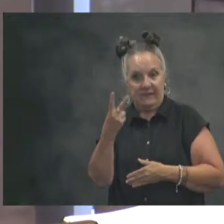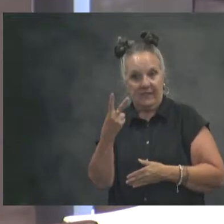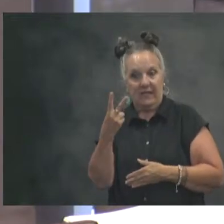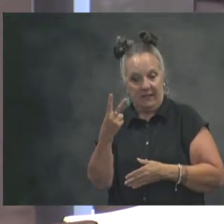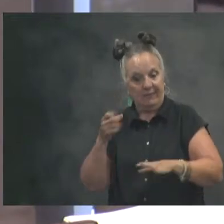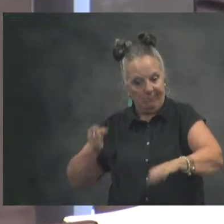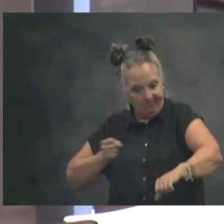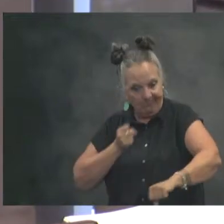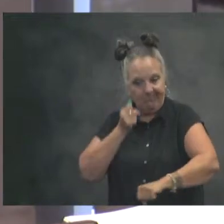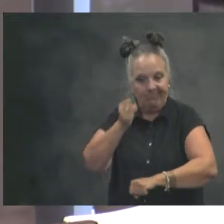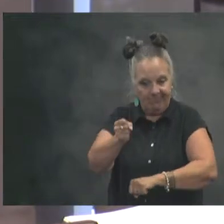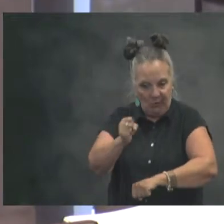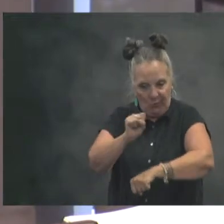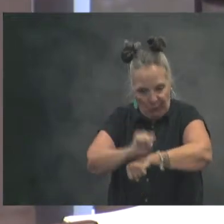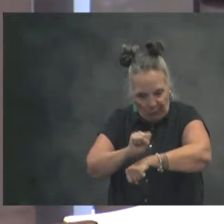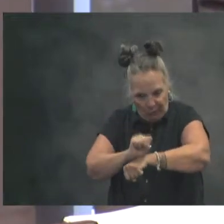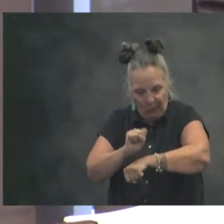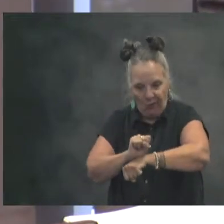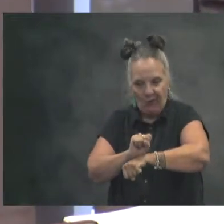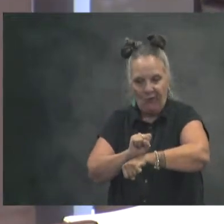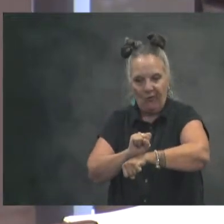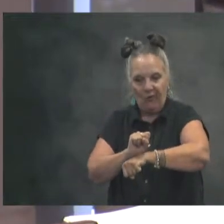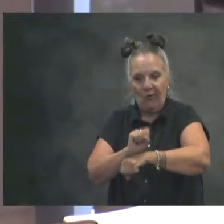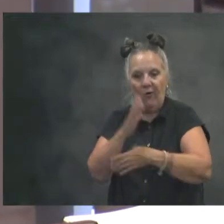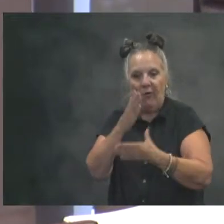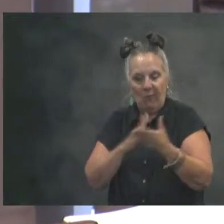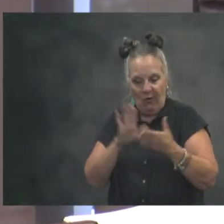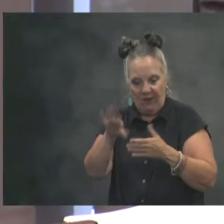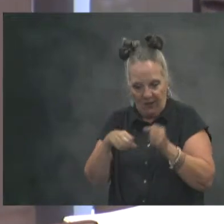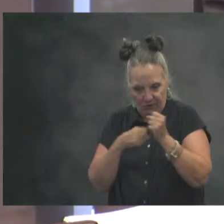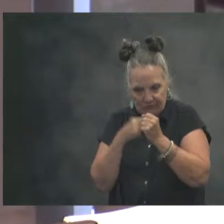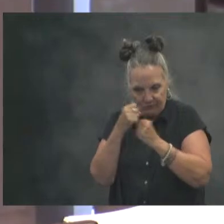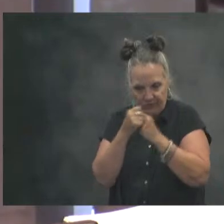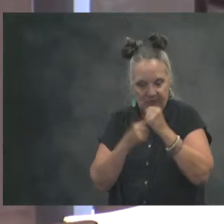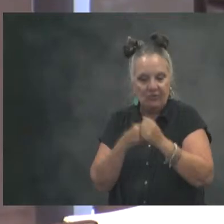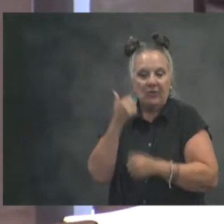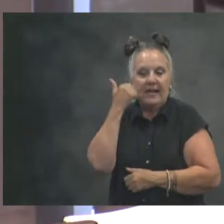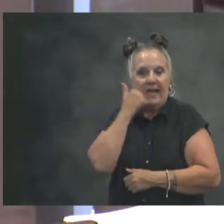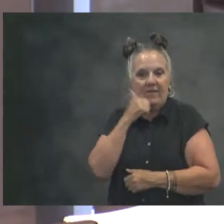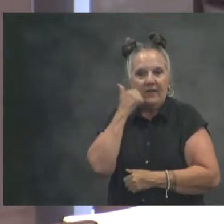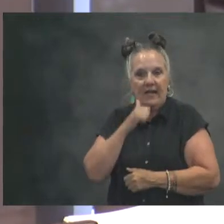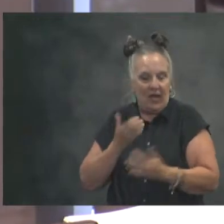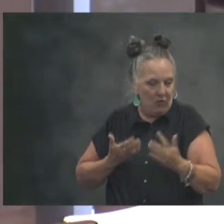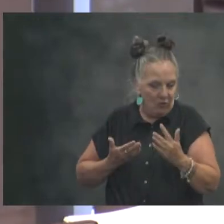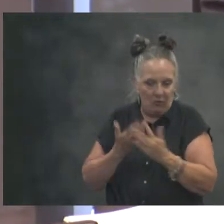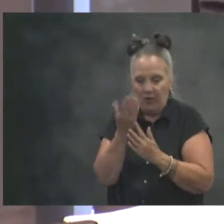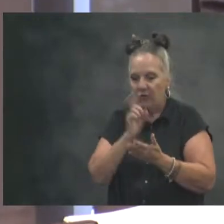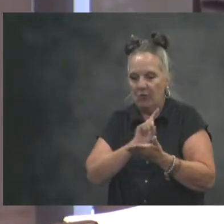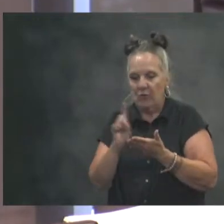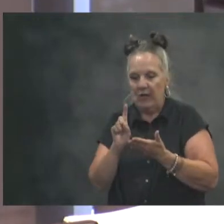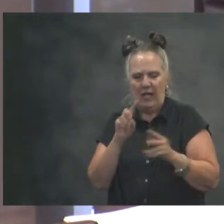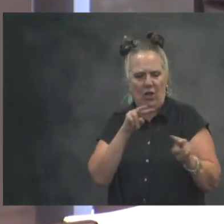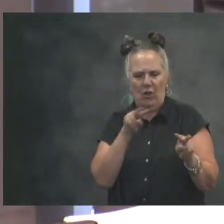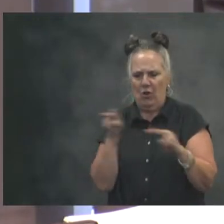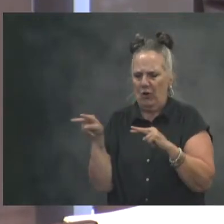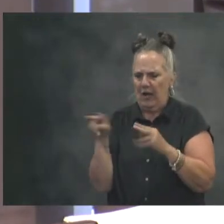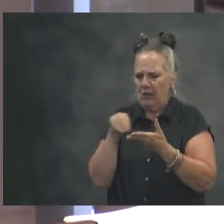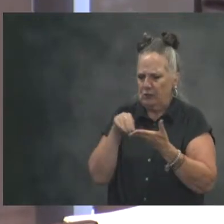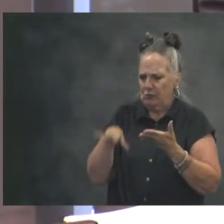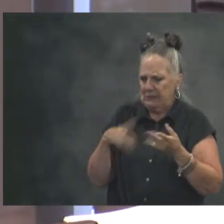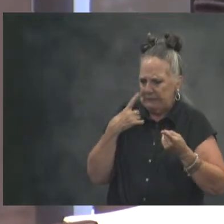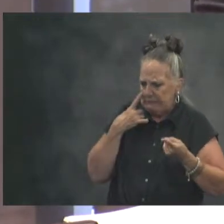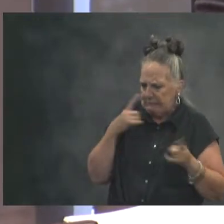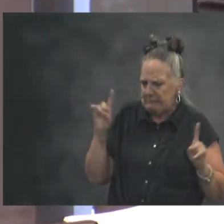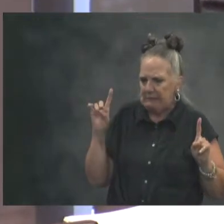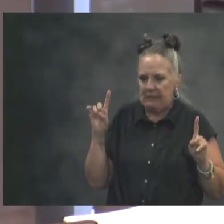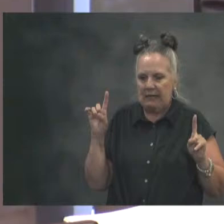place. They work, and it's a part of their structure on a daily basis and throughout the week. They look at their student